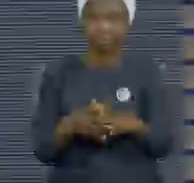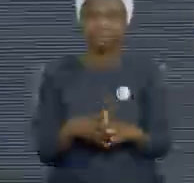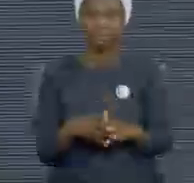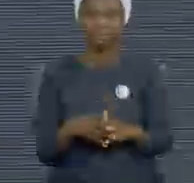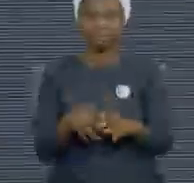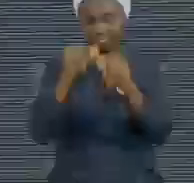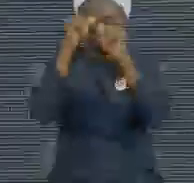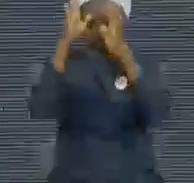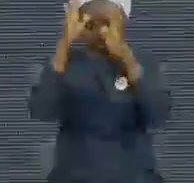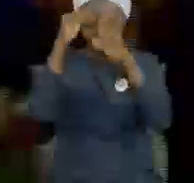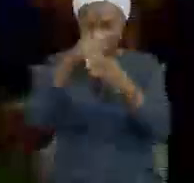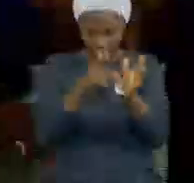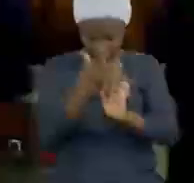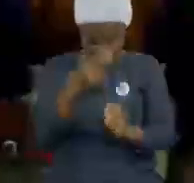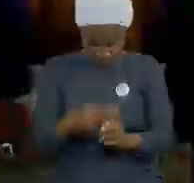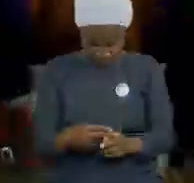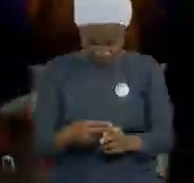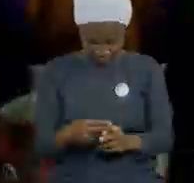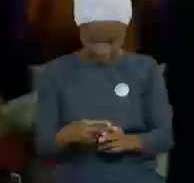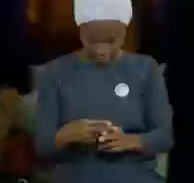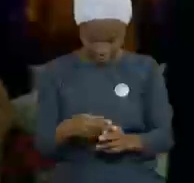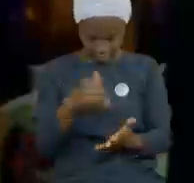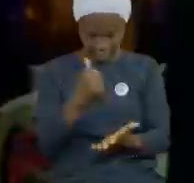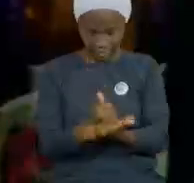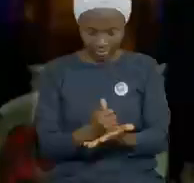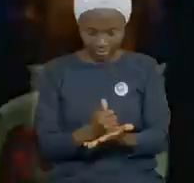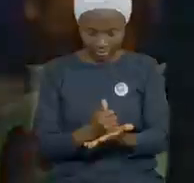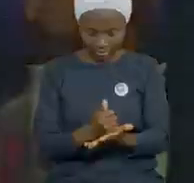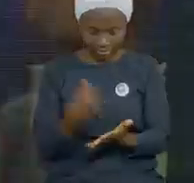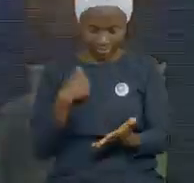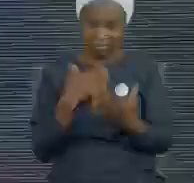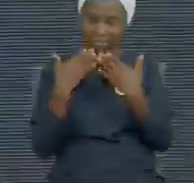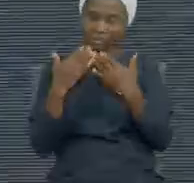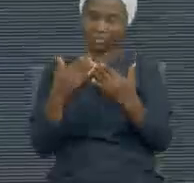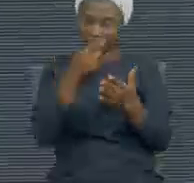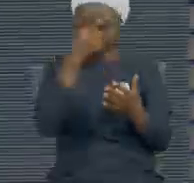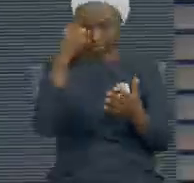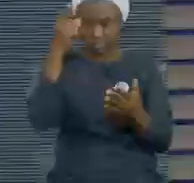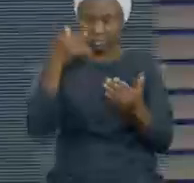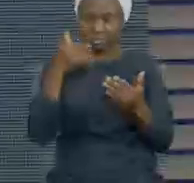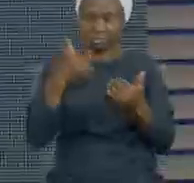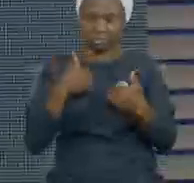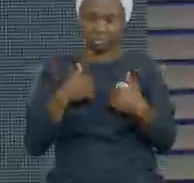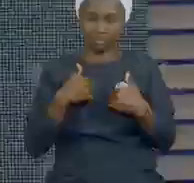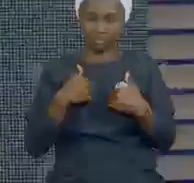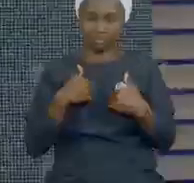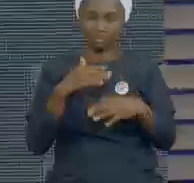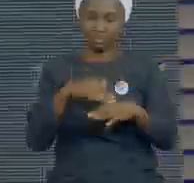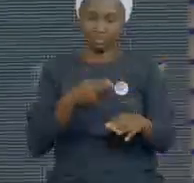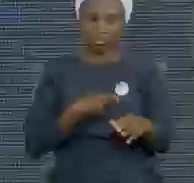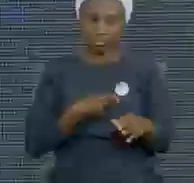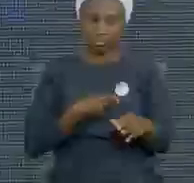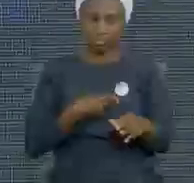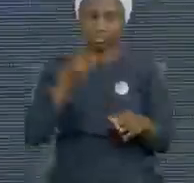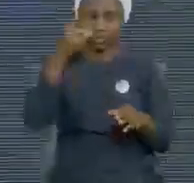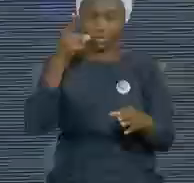Father, in Jesus' name, we thank you because you have thought of us. You have